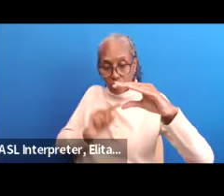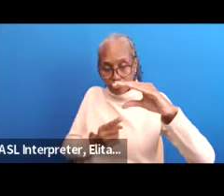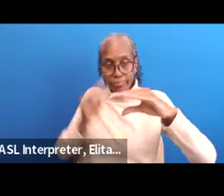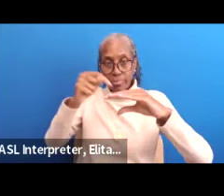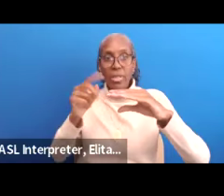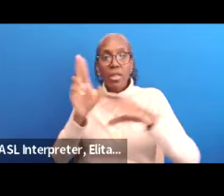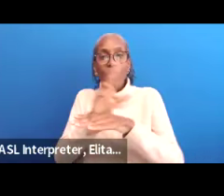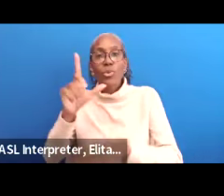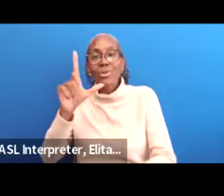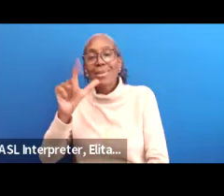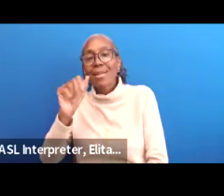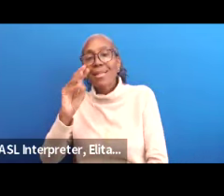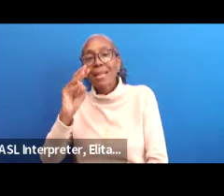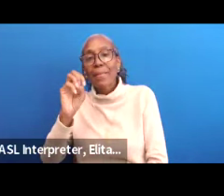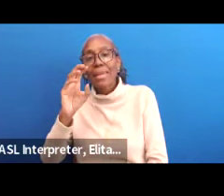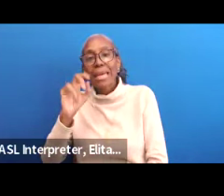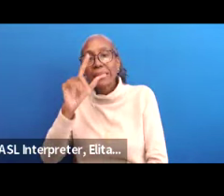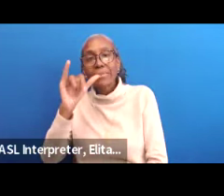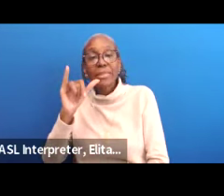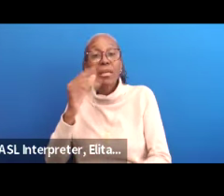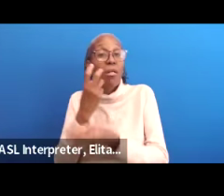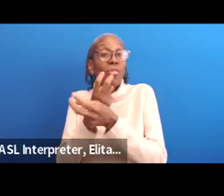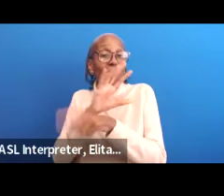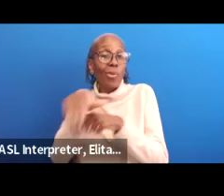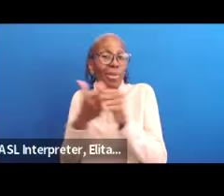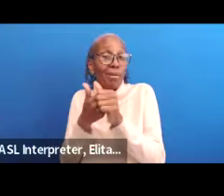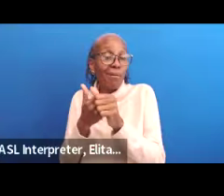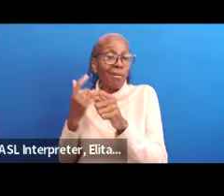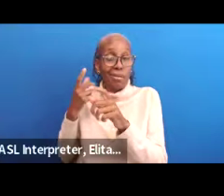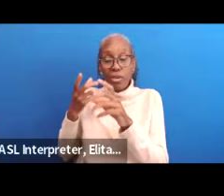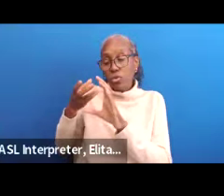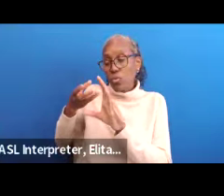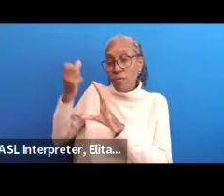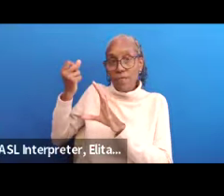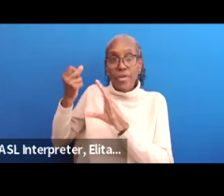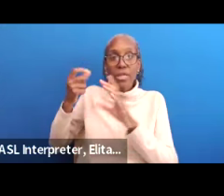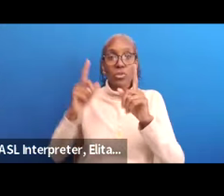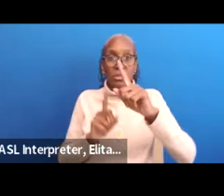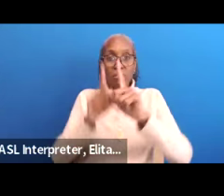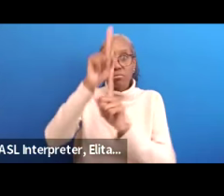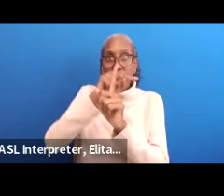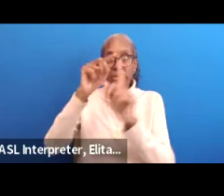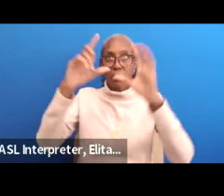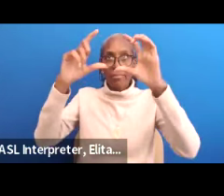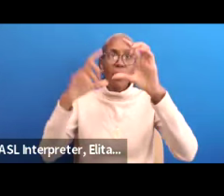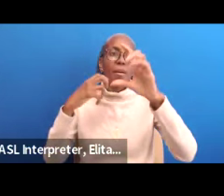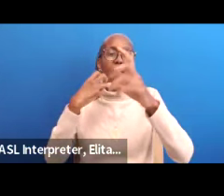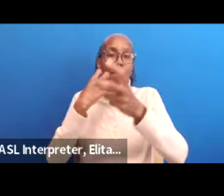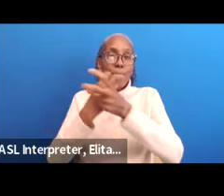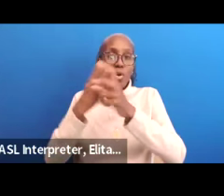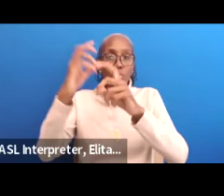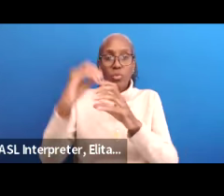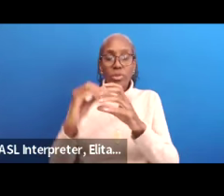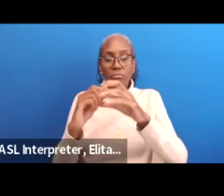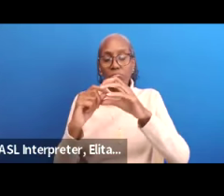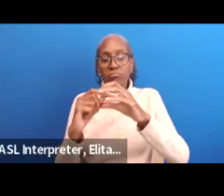laminectomy, which is taking off that bone in the back, which you can see by that large arrow, to decompress the